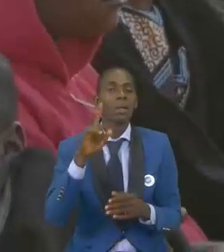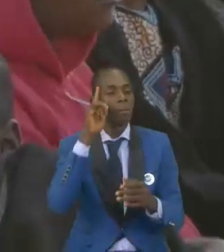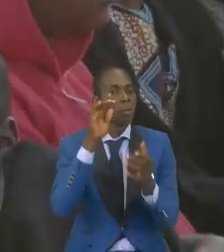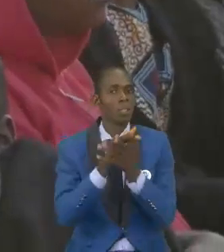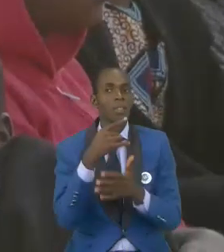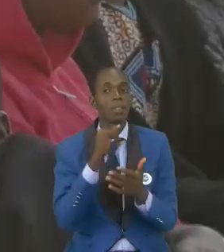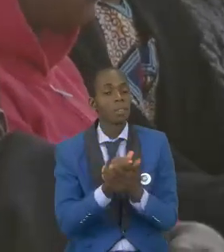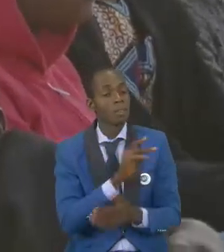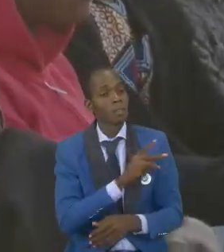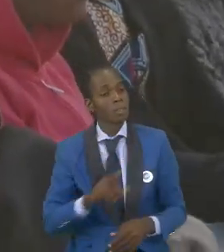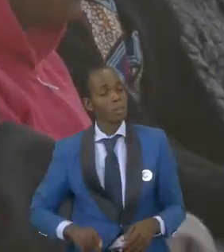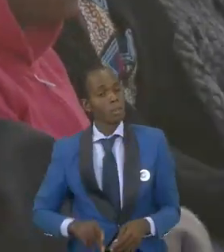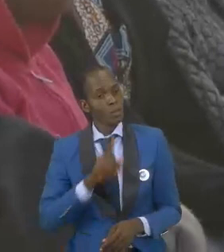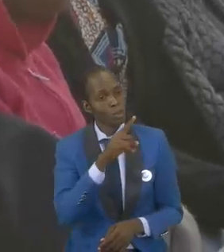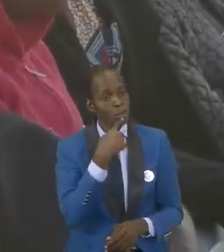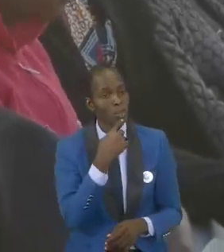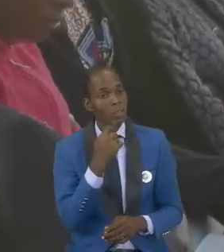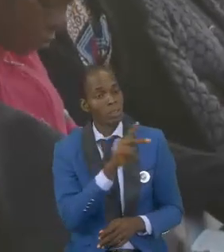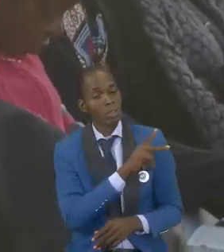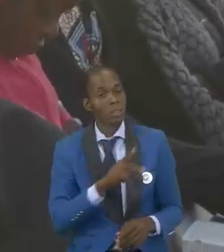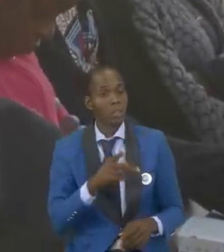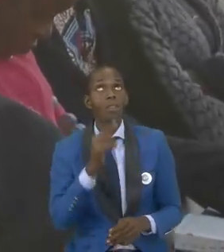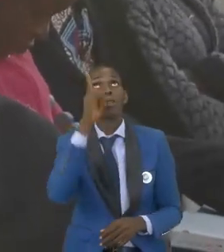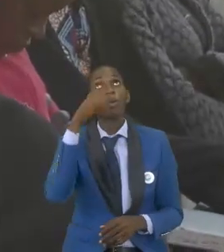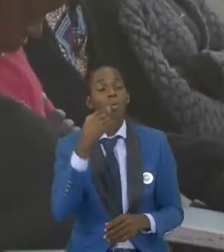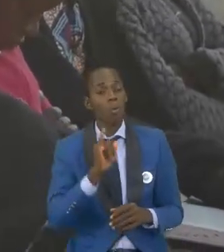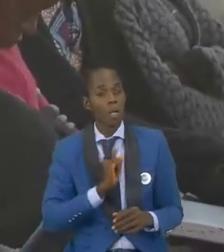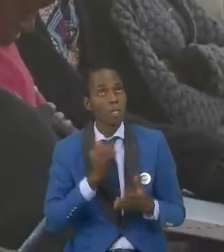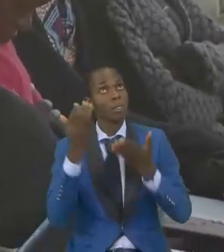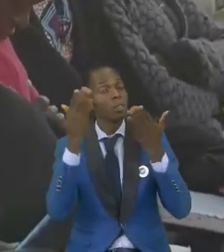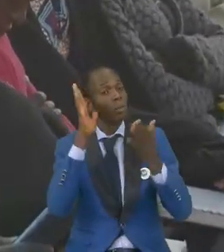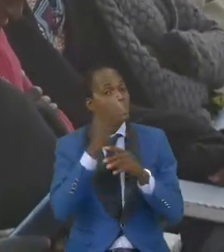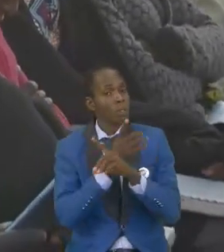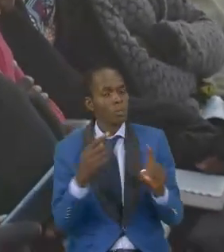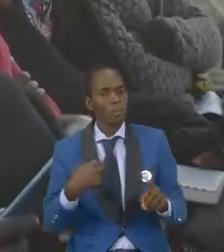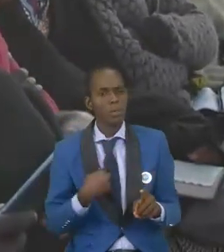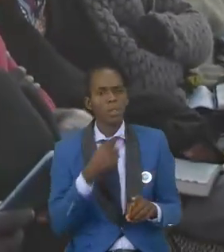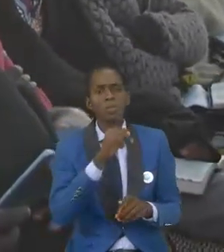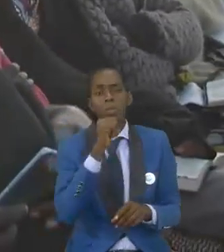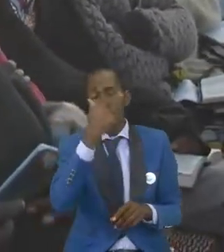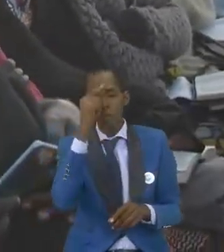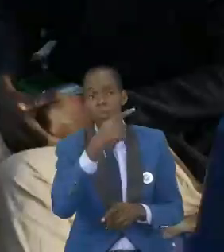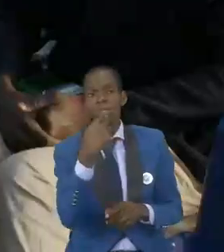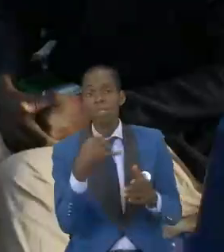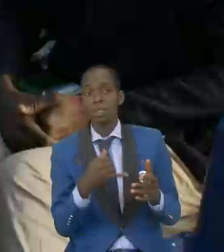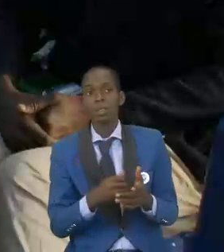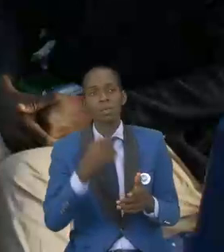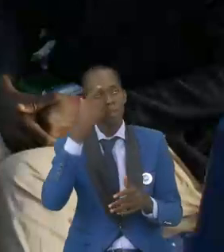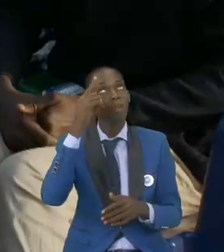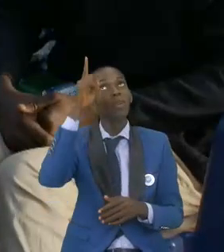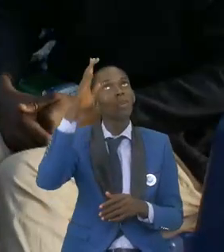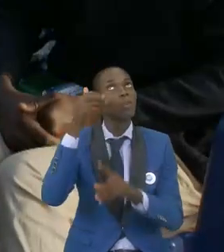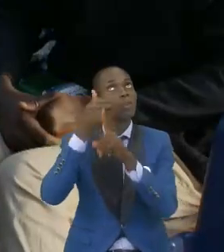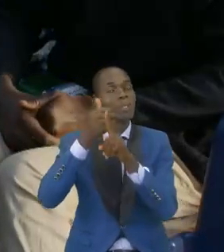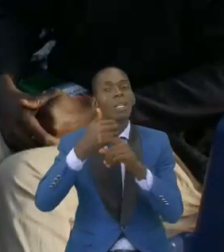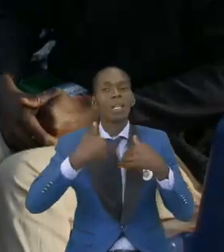you're saying the God whom I serve will deliver me, not because you said it, God himself has said it. I'll